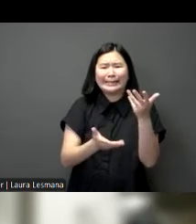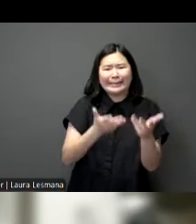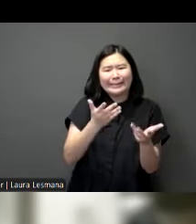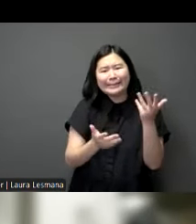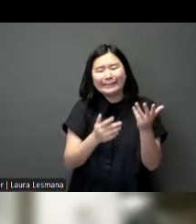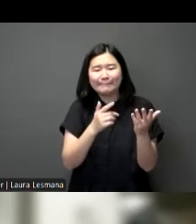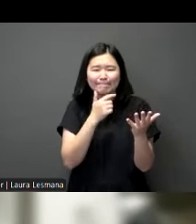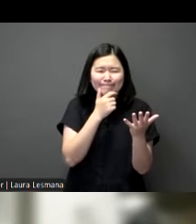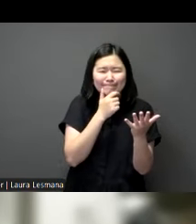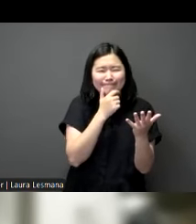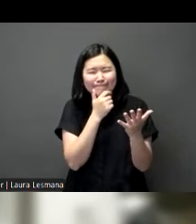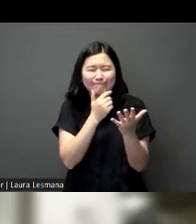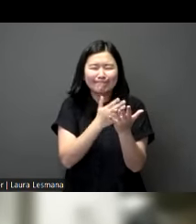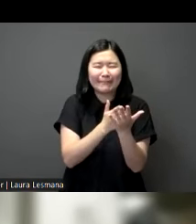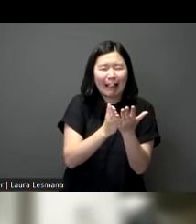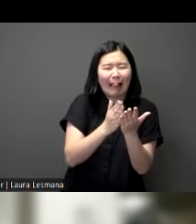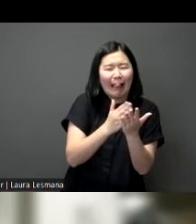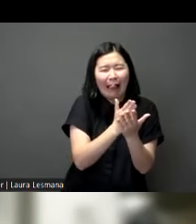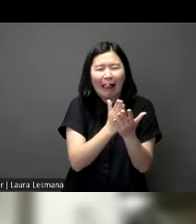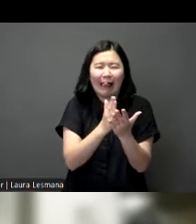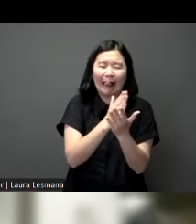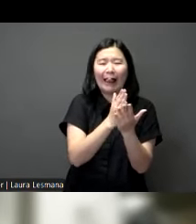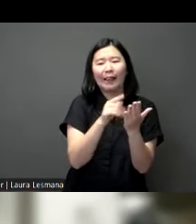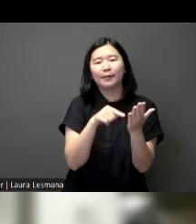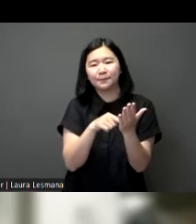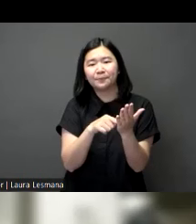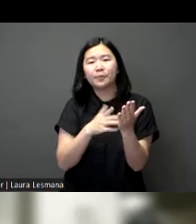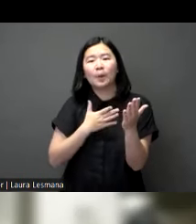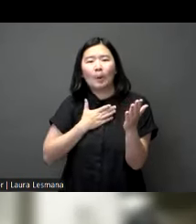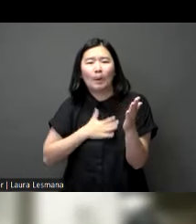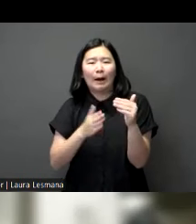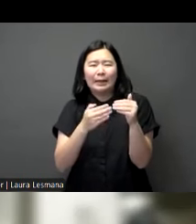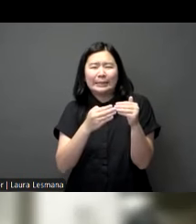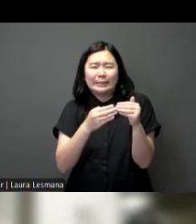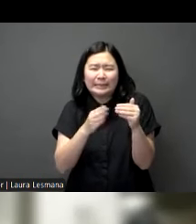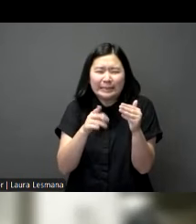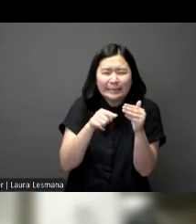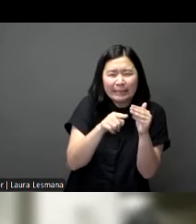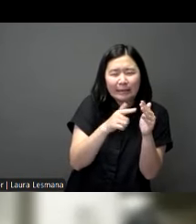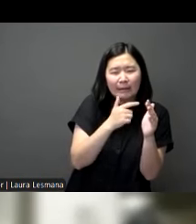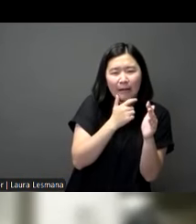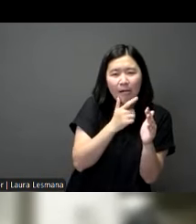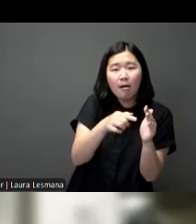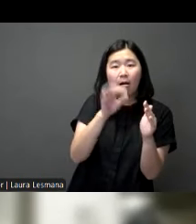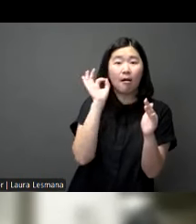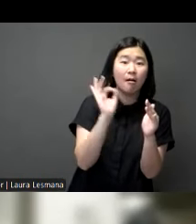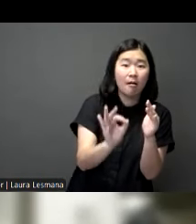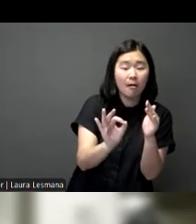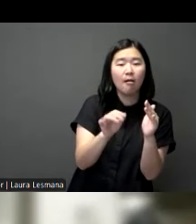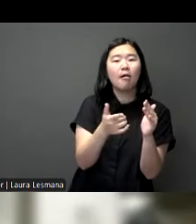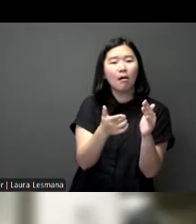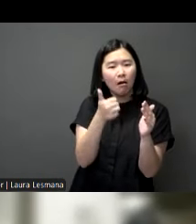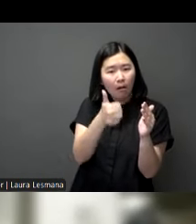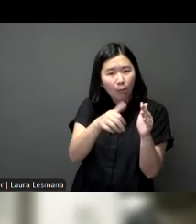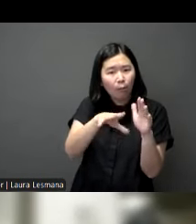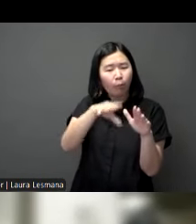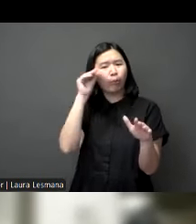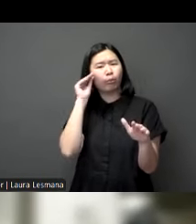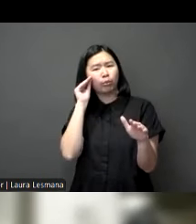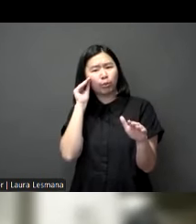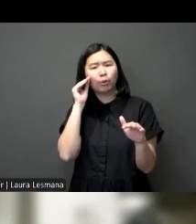technical breaks that we had, or do we have any other forms of interferences? We also have